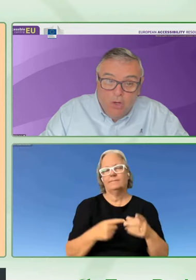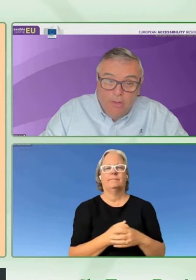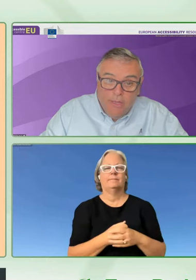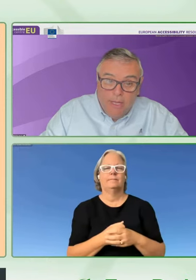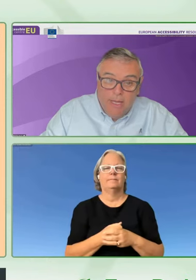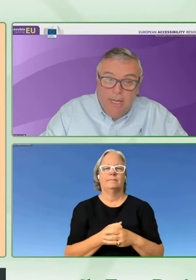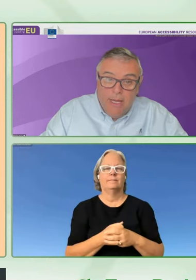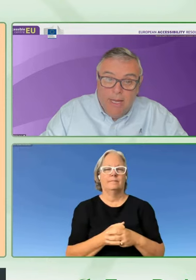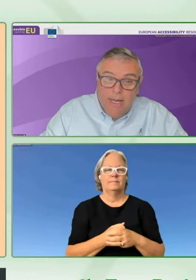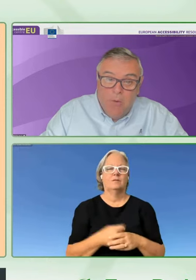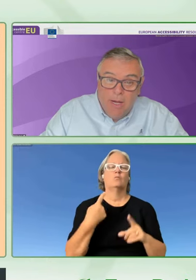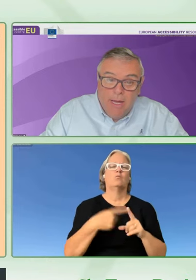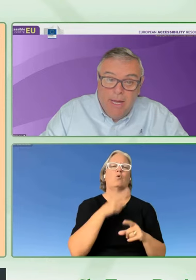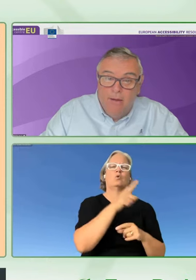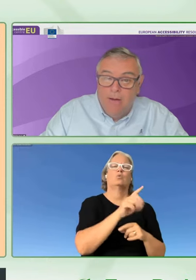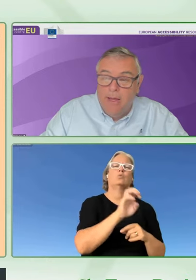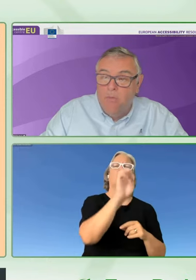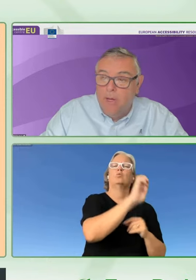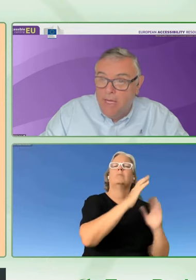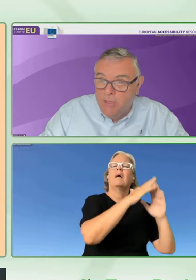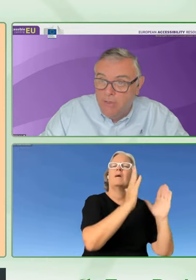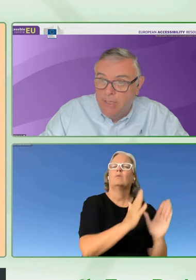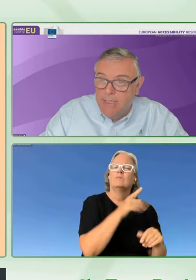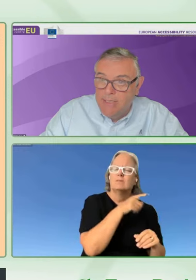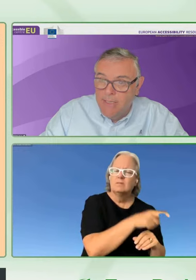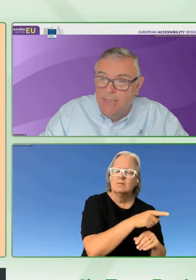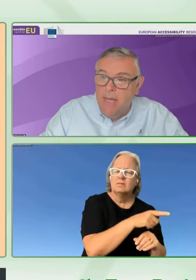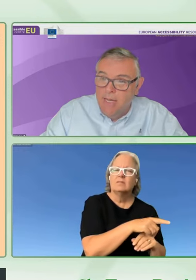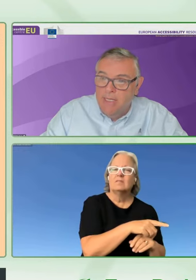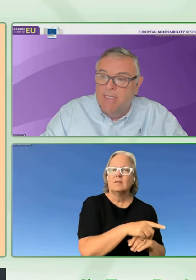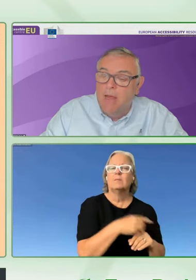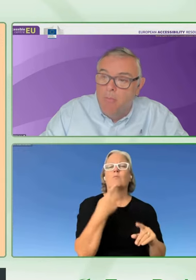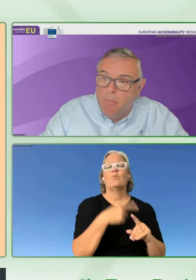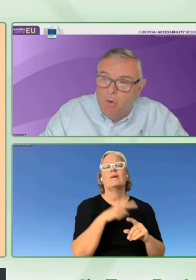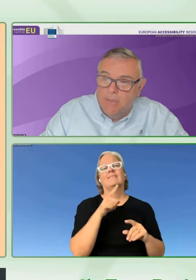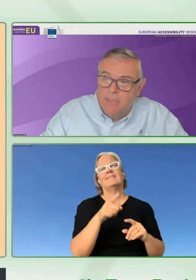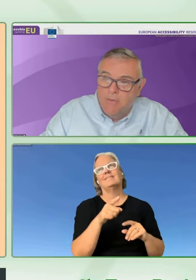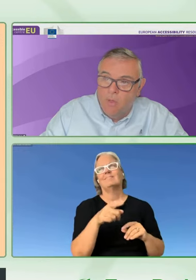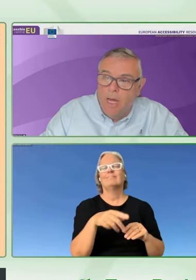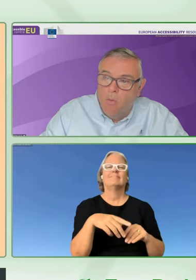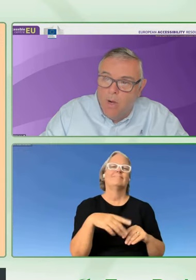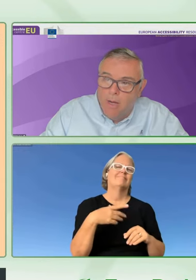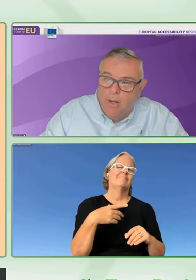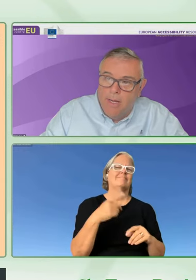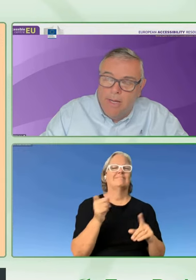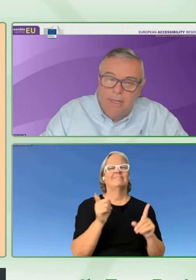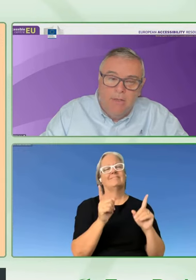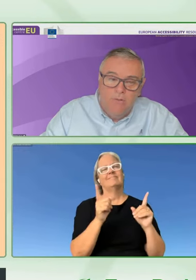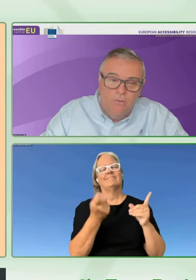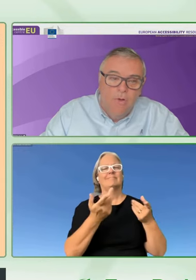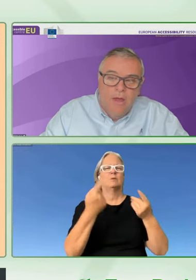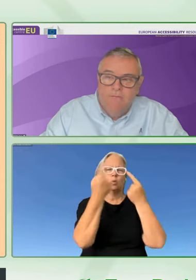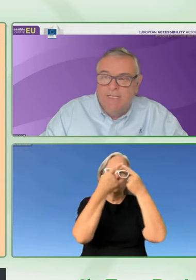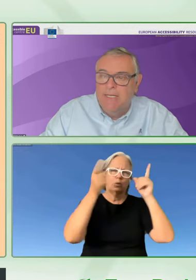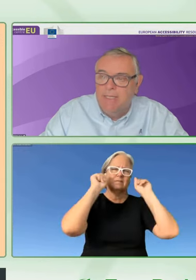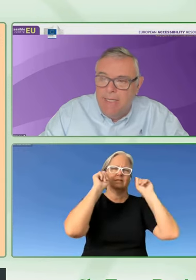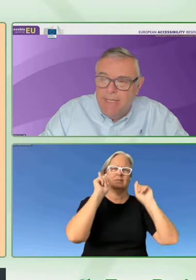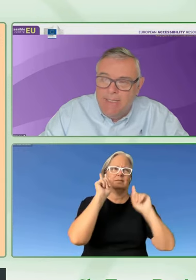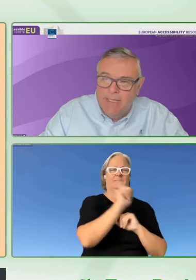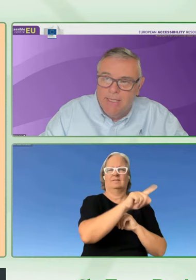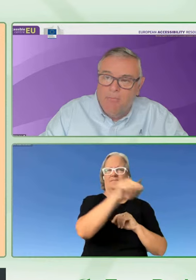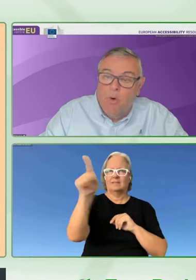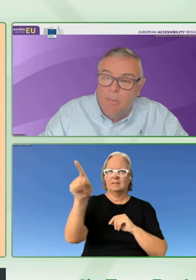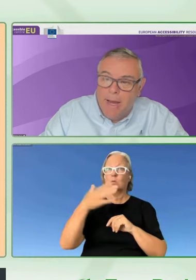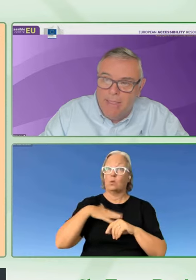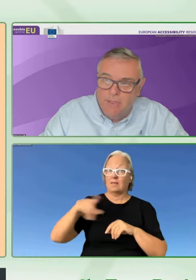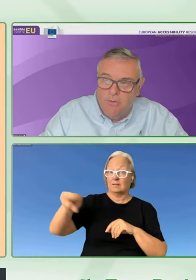focus on the higher education. As I said, it's important to aware and to